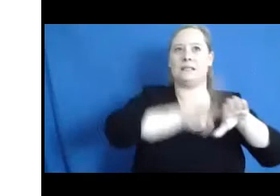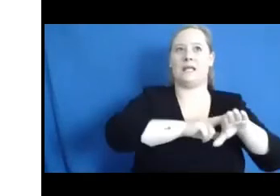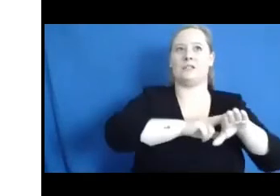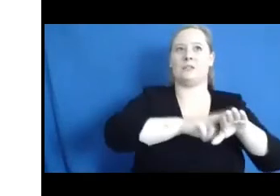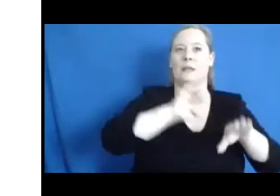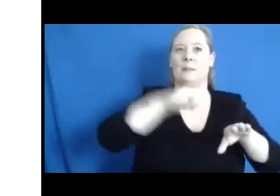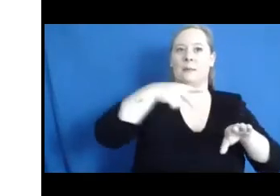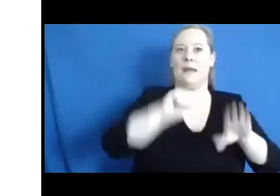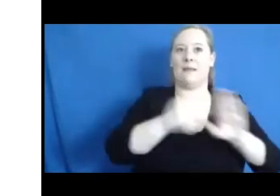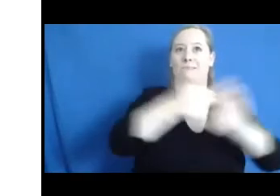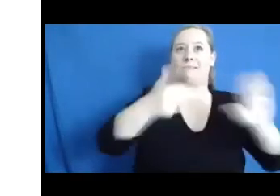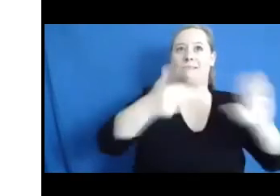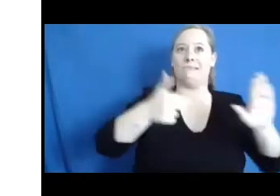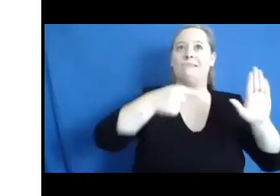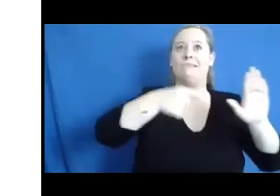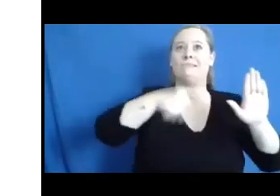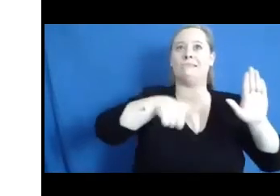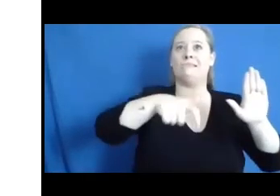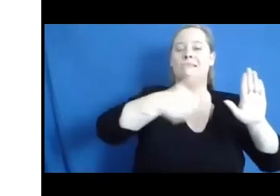1990.